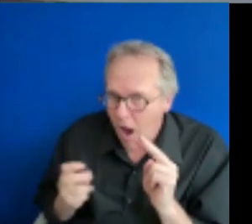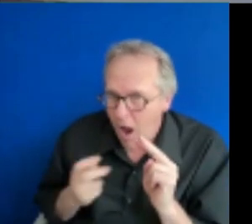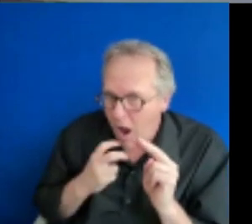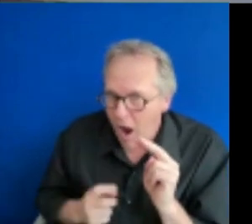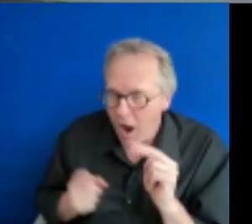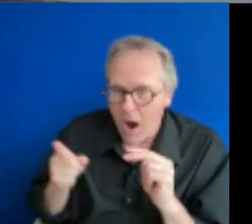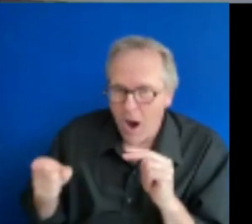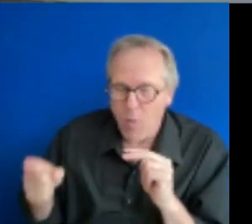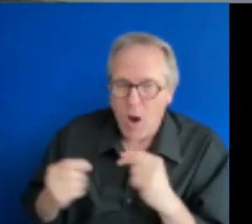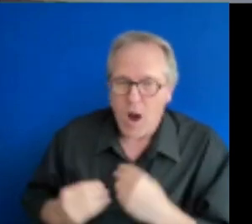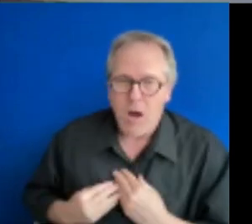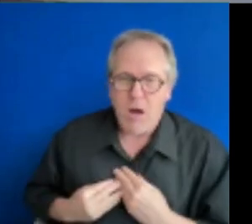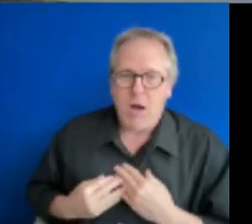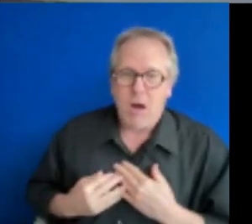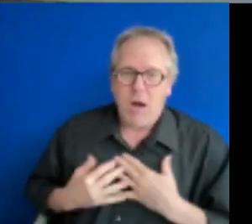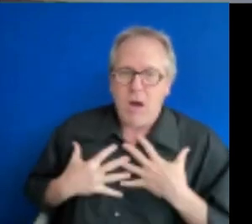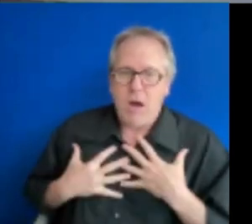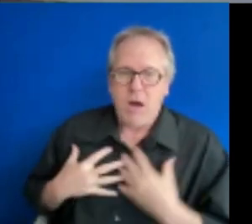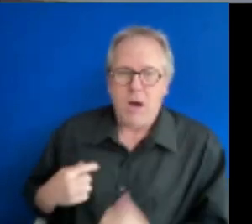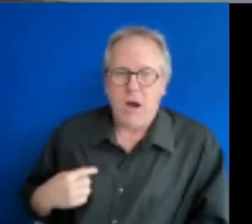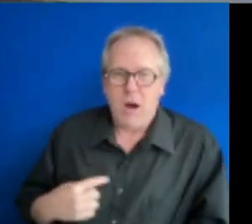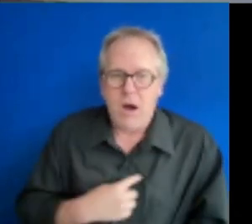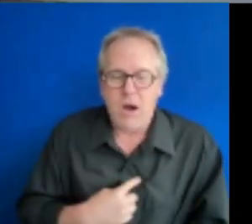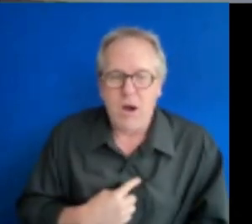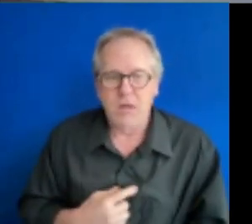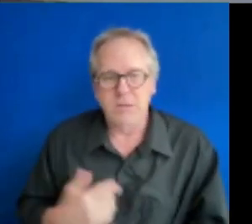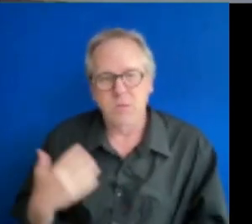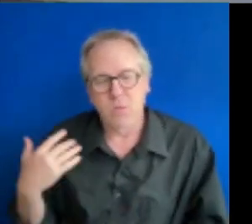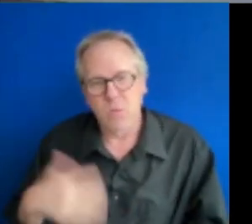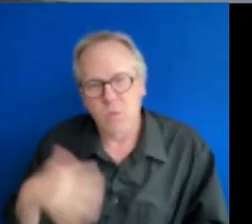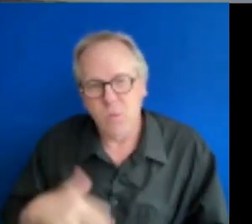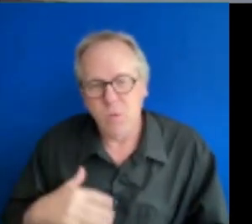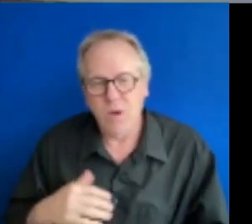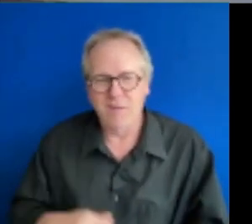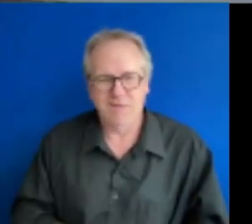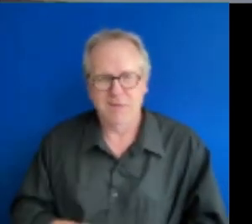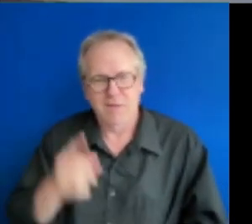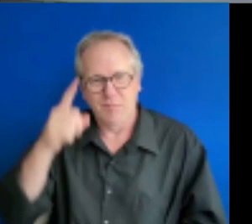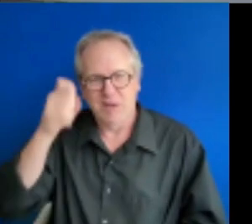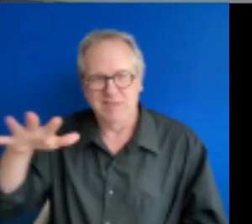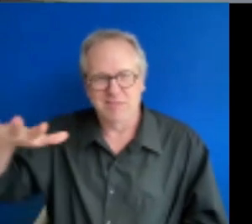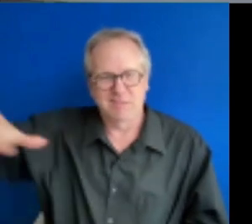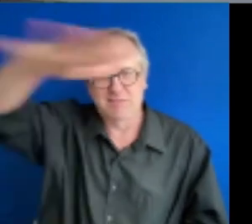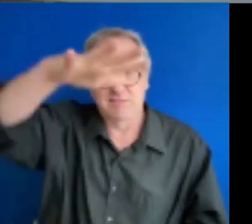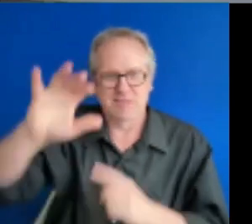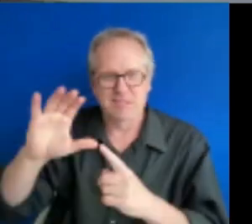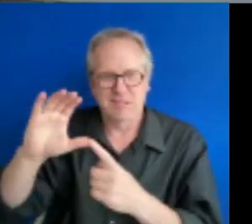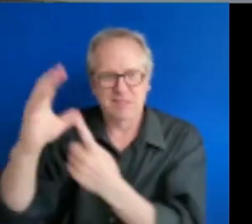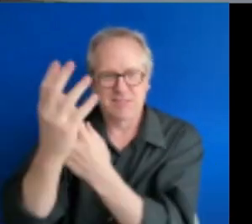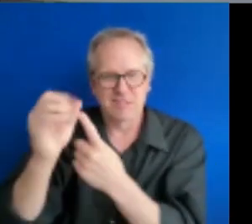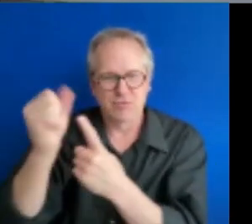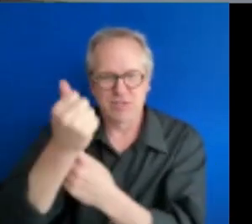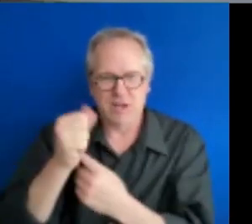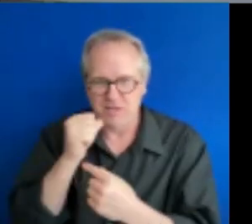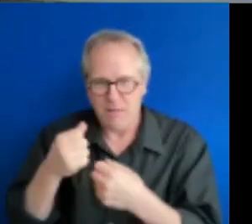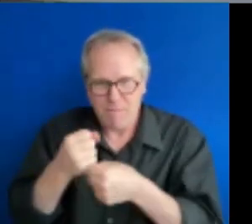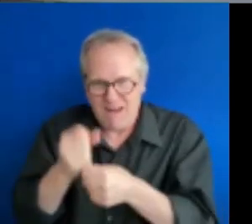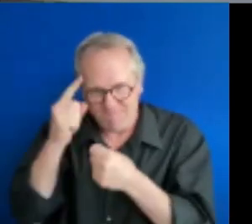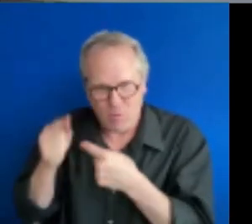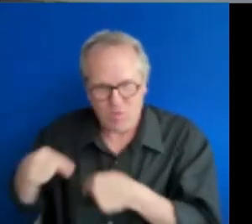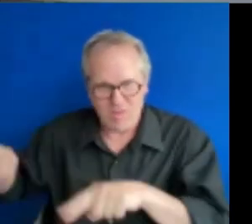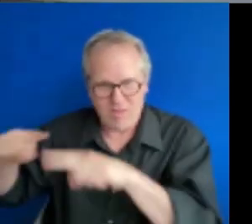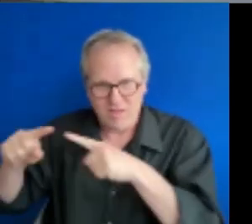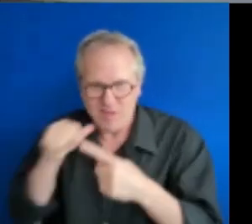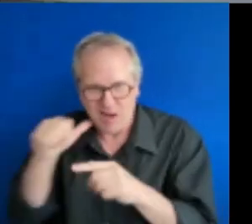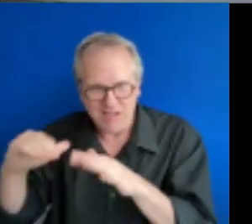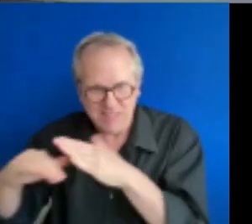you are an inspiration. You're not just living your life in a society that was not made for you. And so I